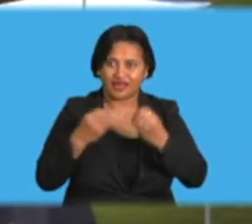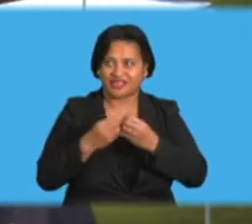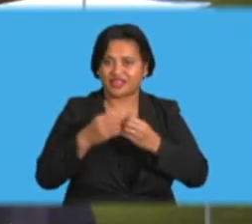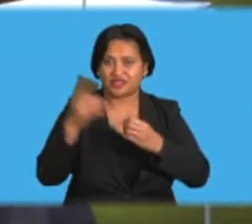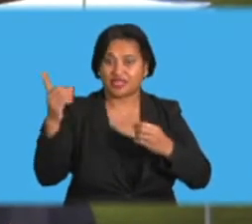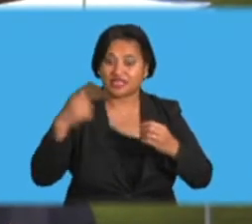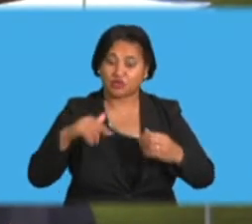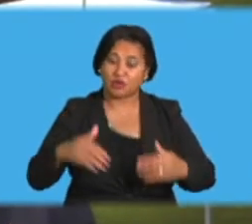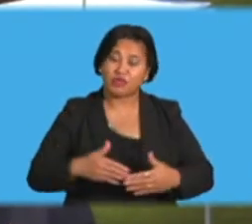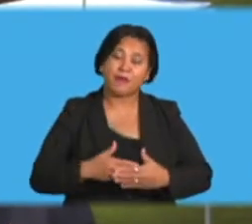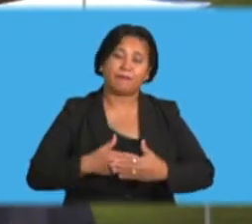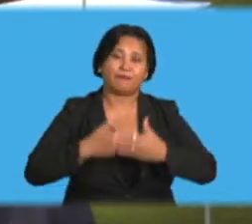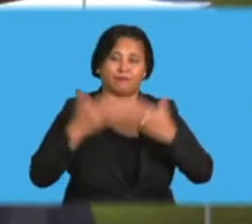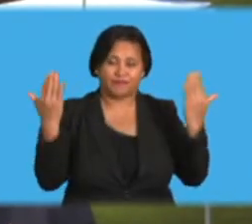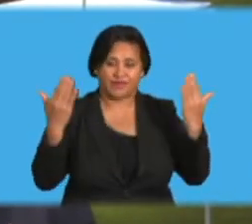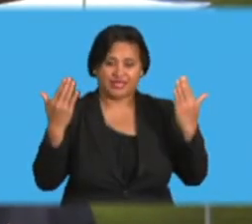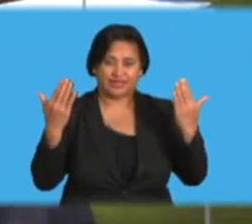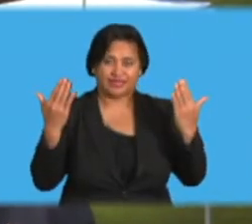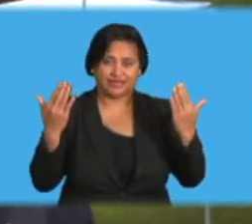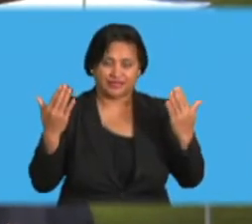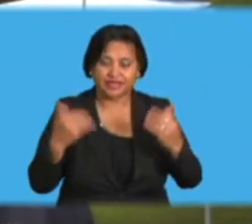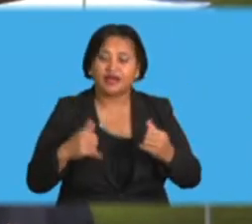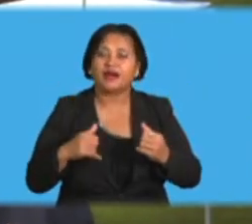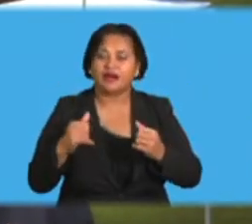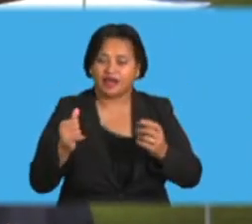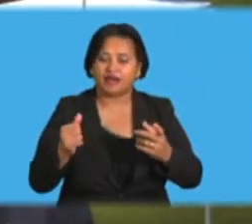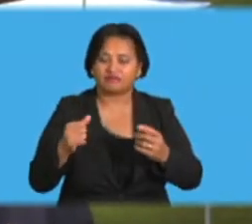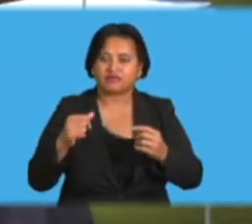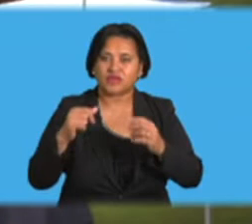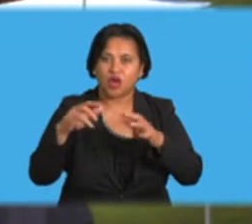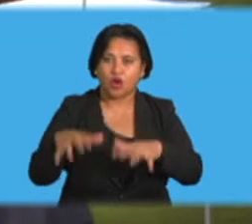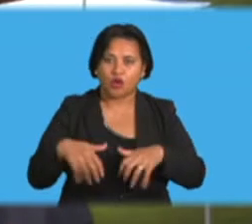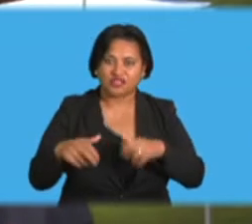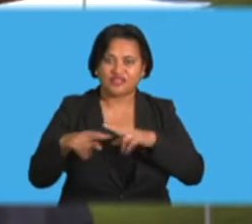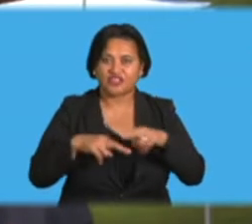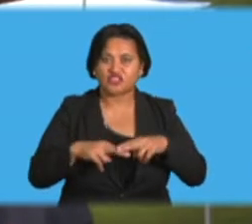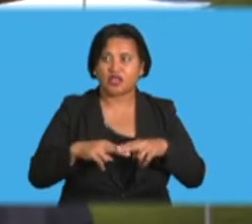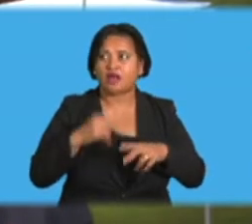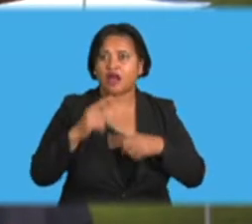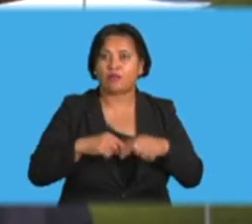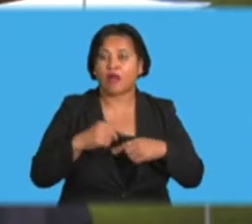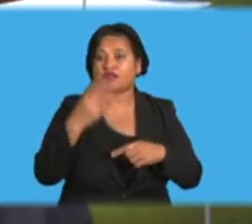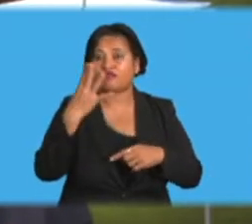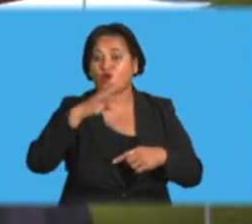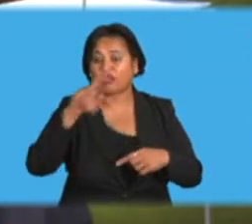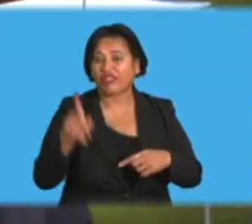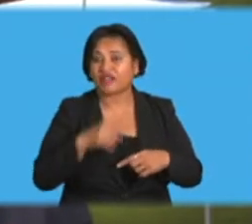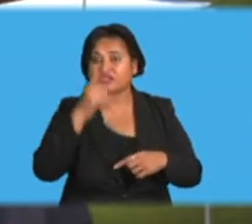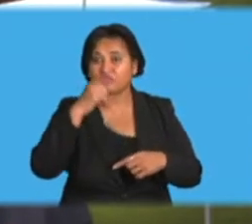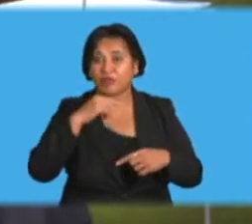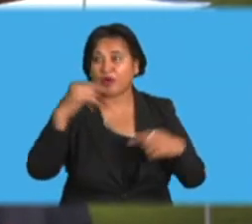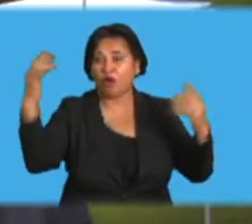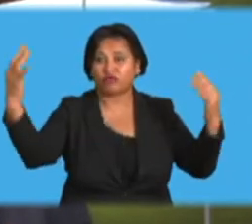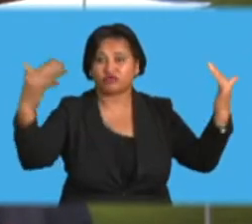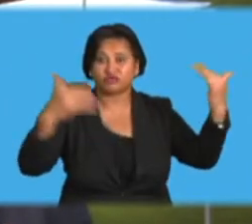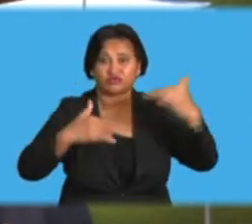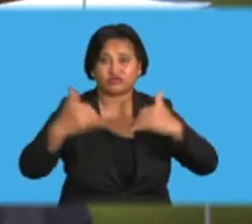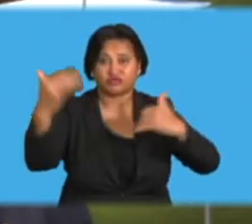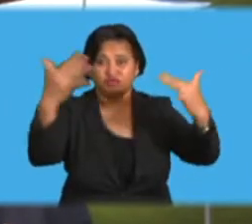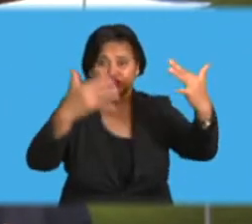that Fiji has ever hosted, with an anticipated at least 4,000 participants, including government delegates, ADB